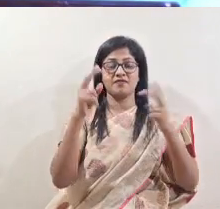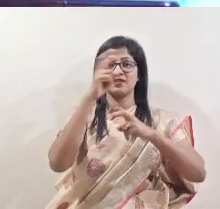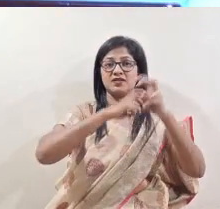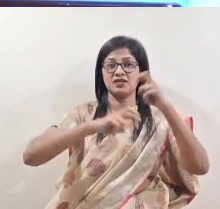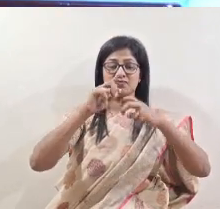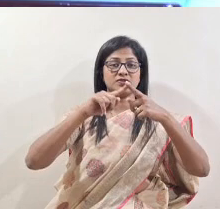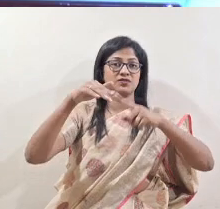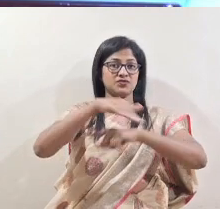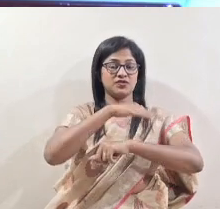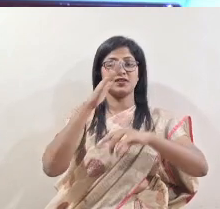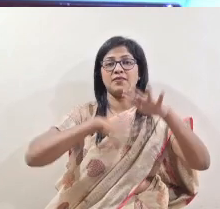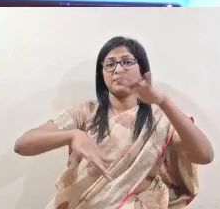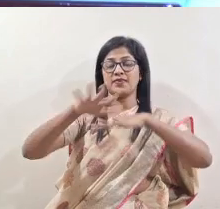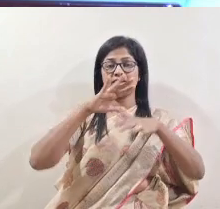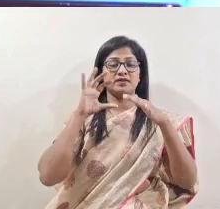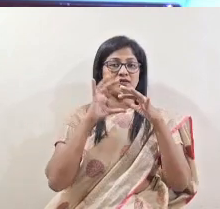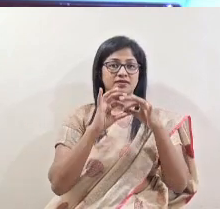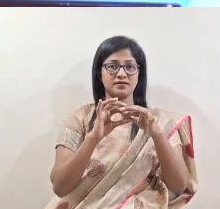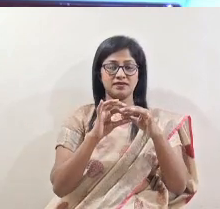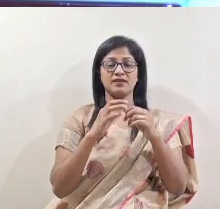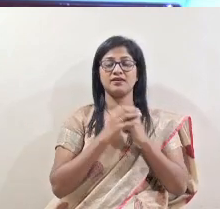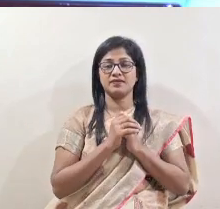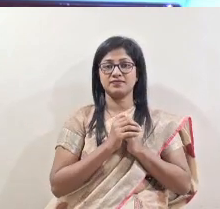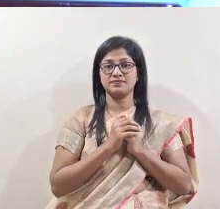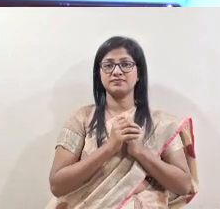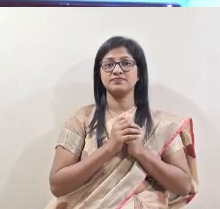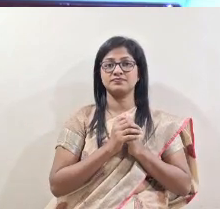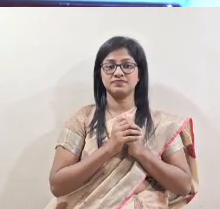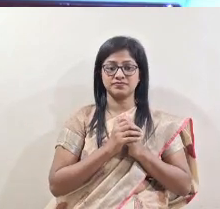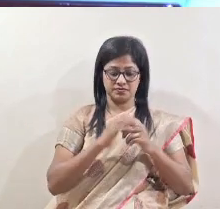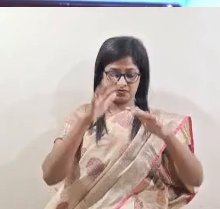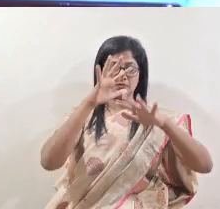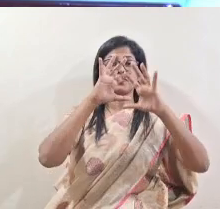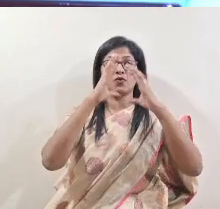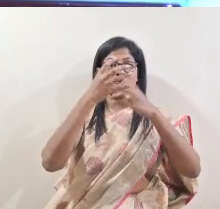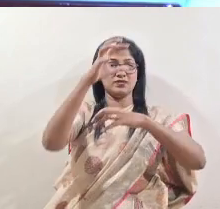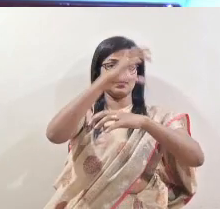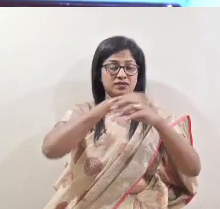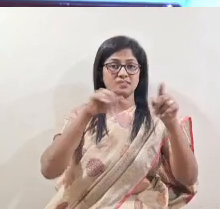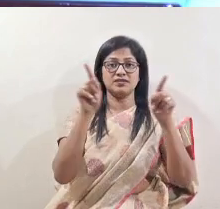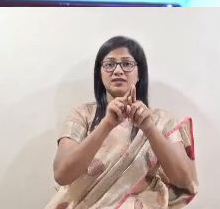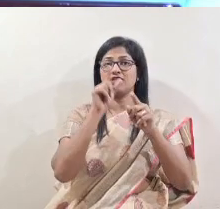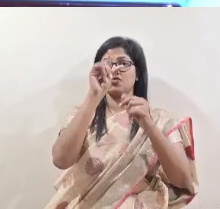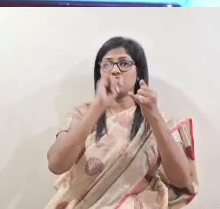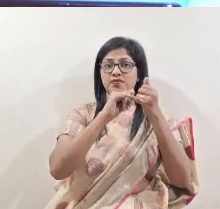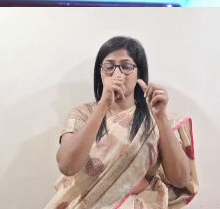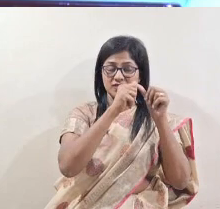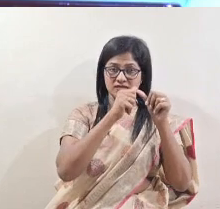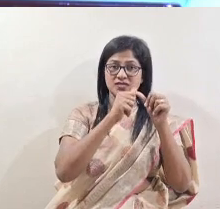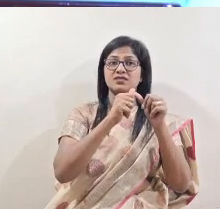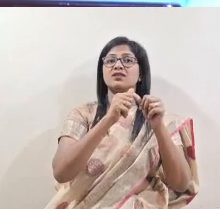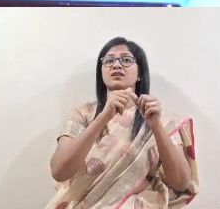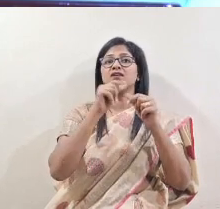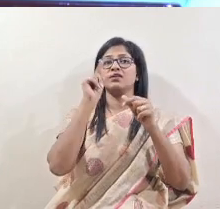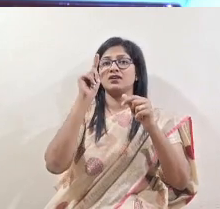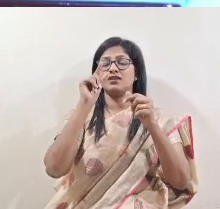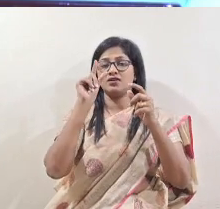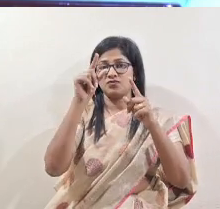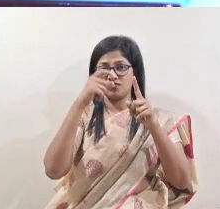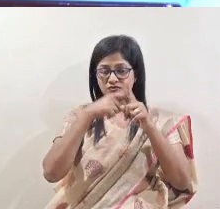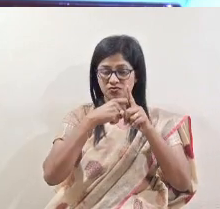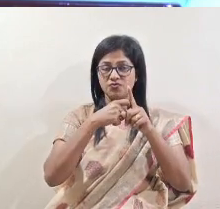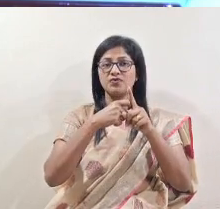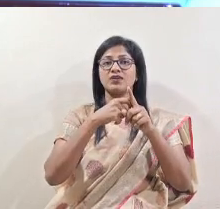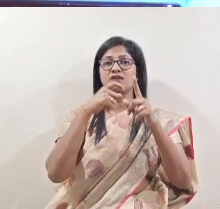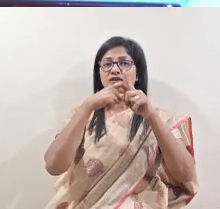of transportation engineering and planning on all around the globe, including countries like USA, Canada, UK, Singapore, Vietnam, Sri